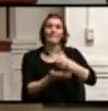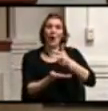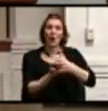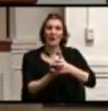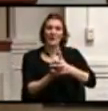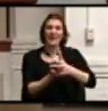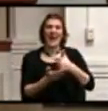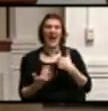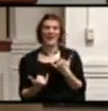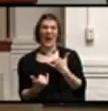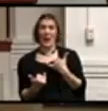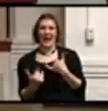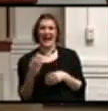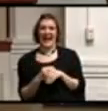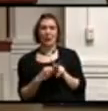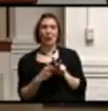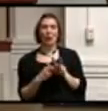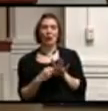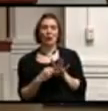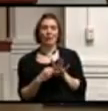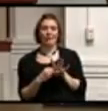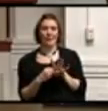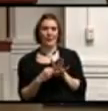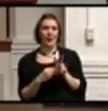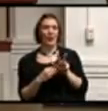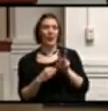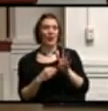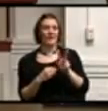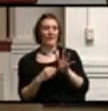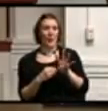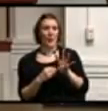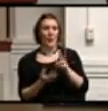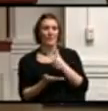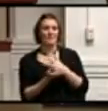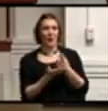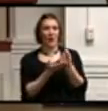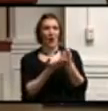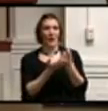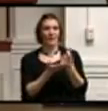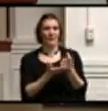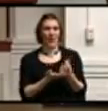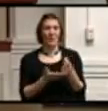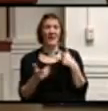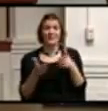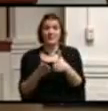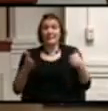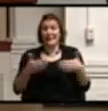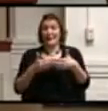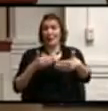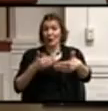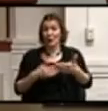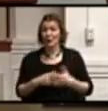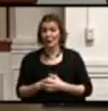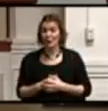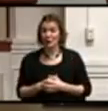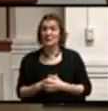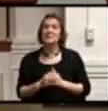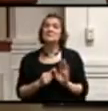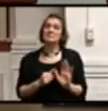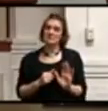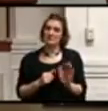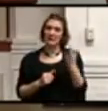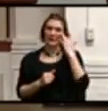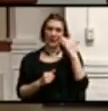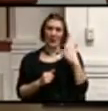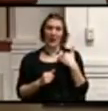eliminated 34. So, you know, we're pretty close even with the expanded footprint. I do know that you got about